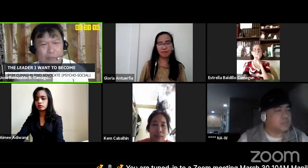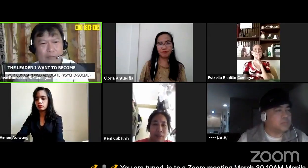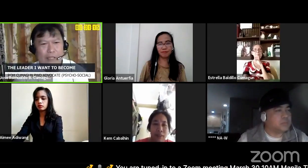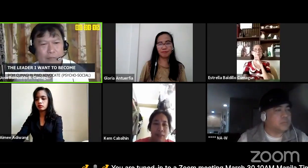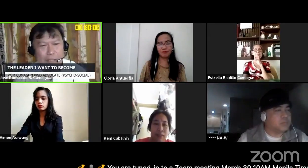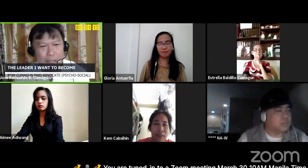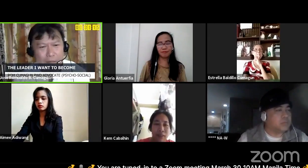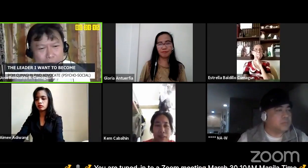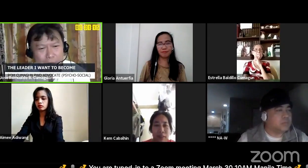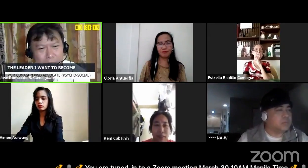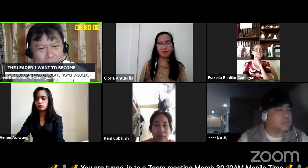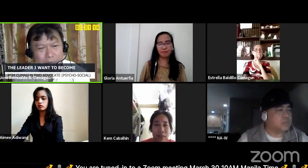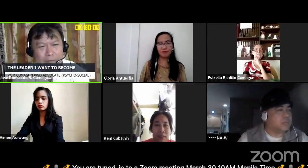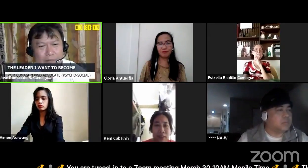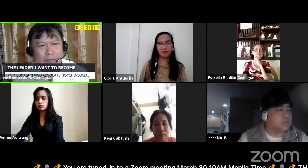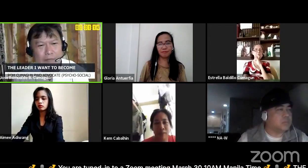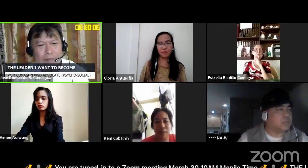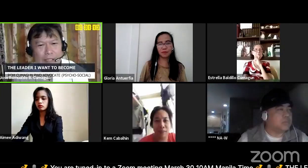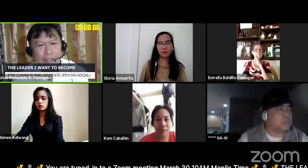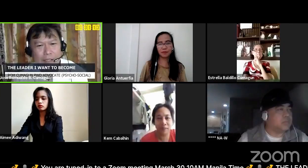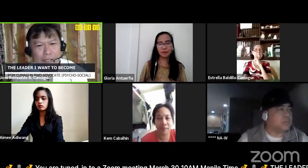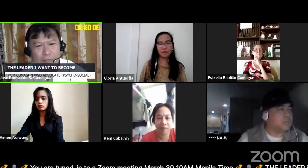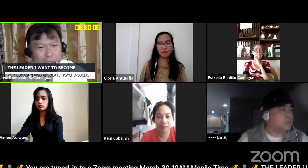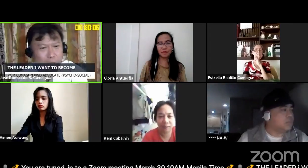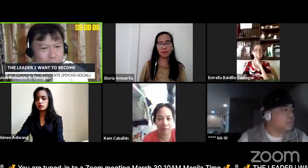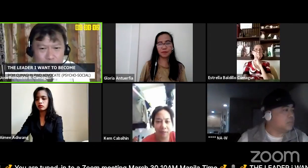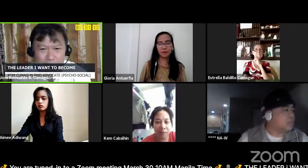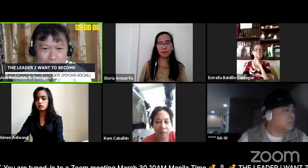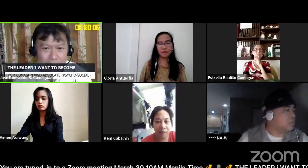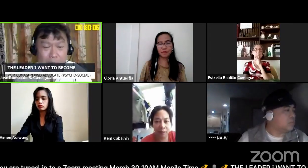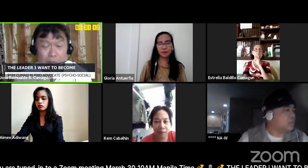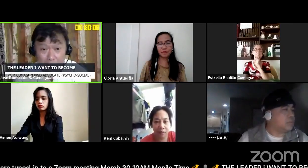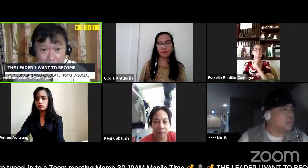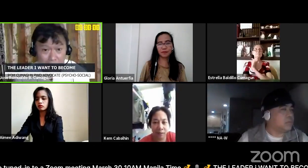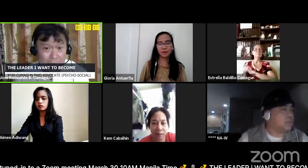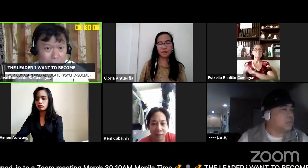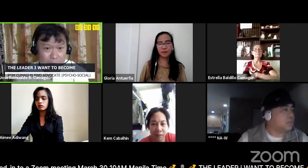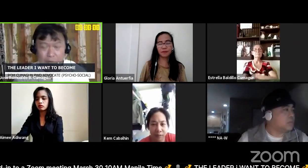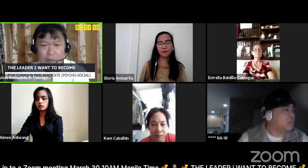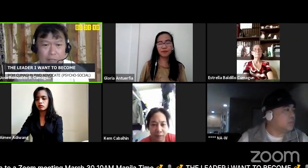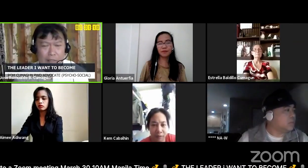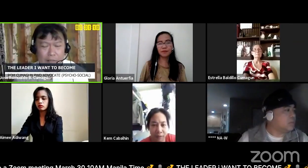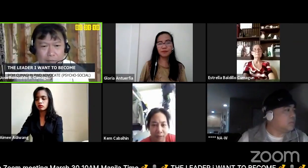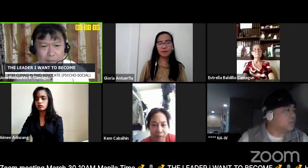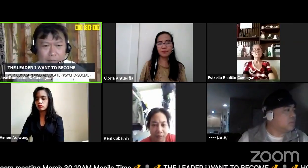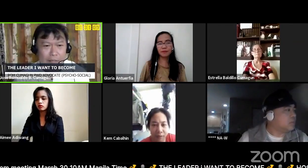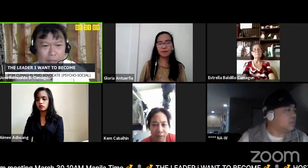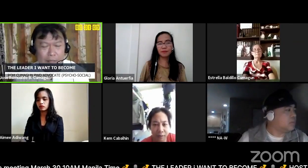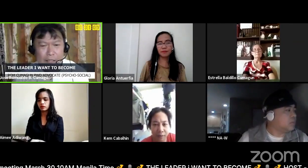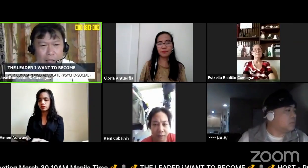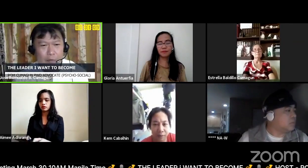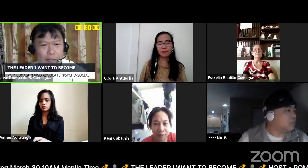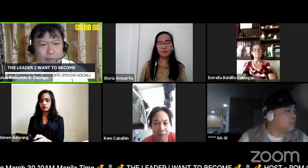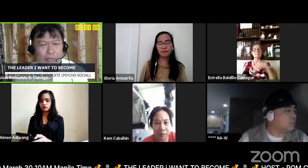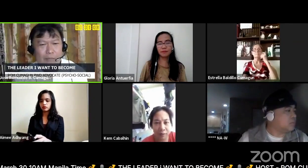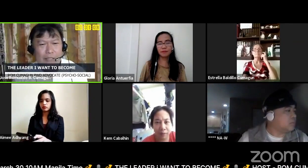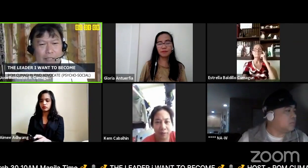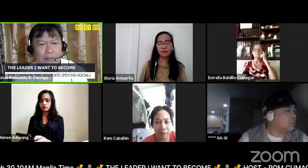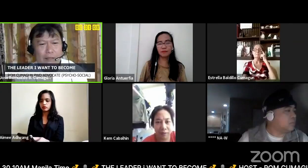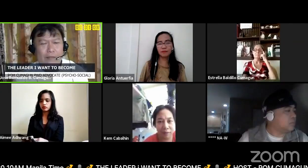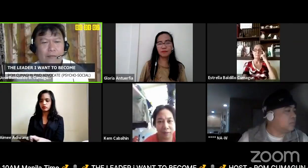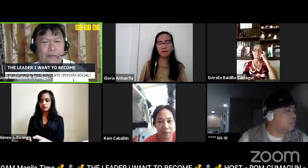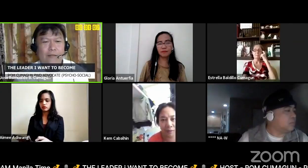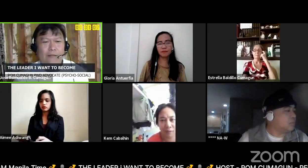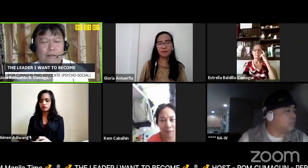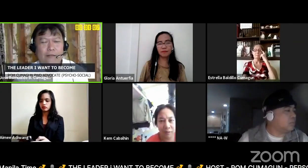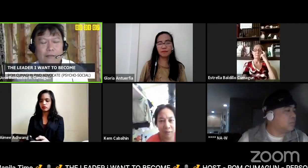of. I want to become a leader in video journalism, online video journalism. I want to